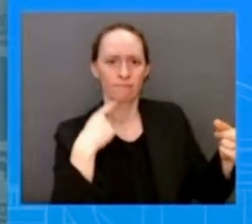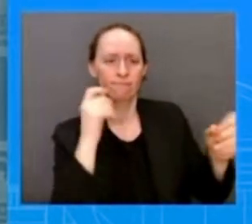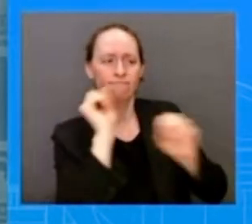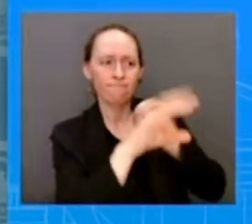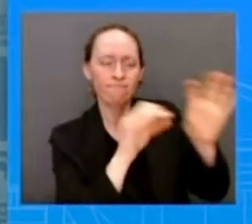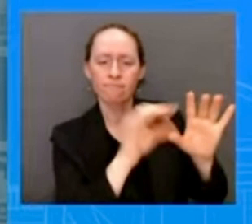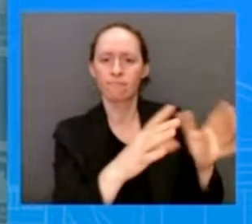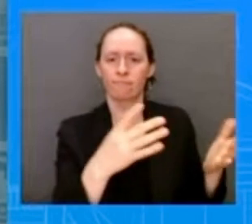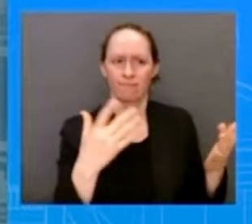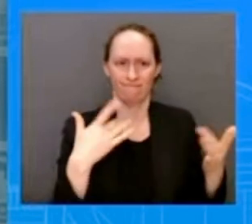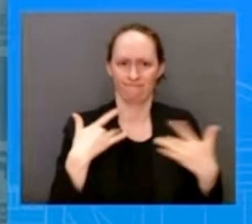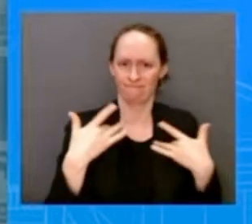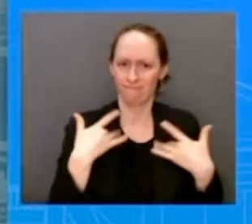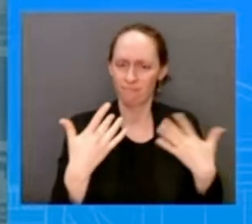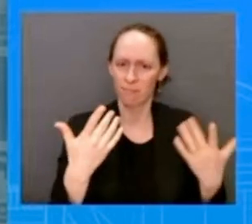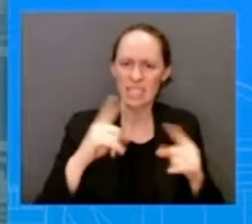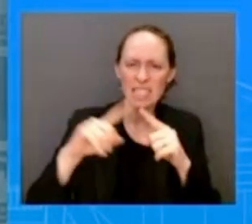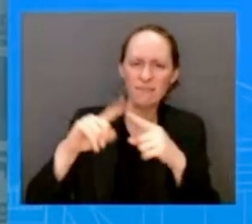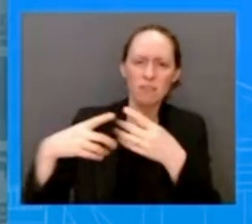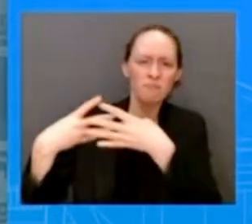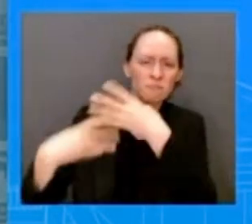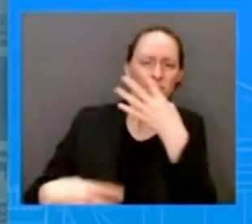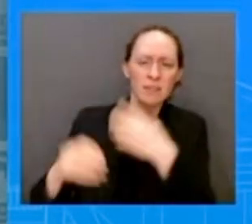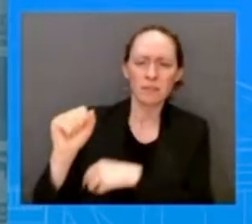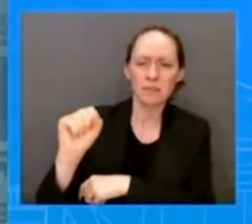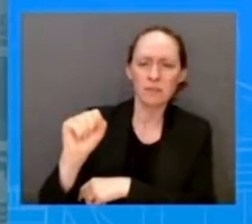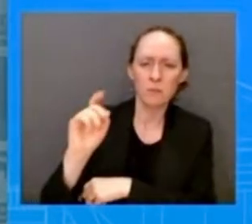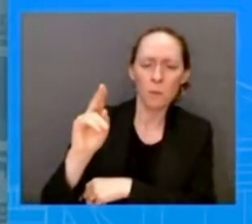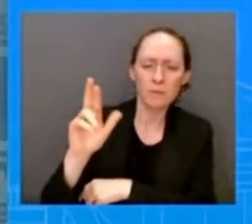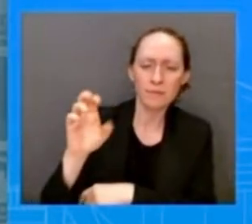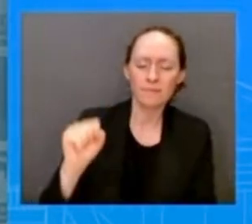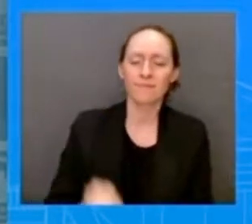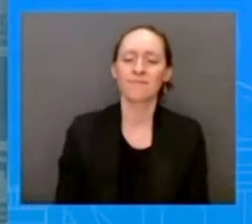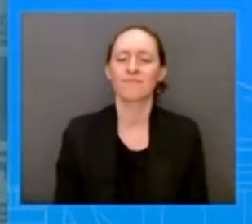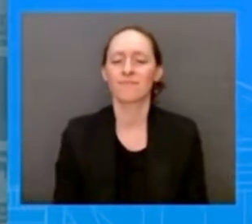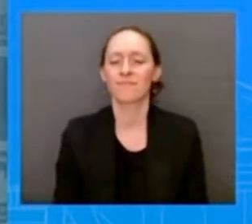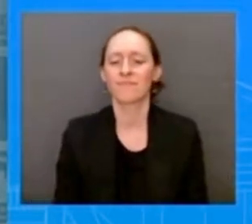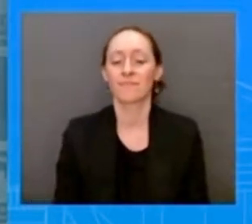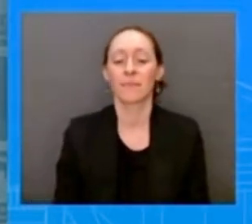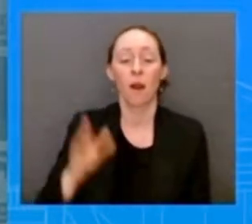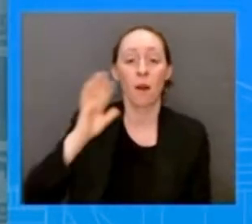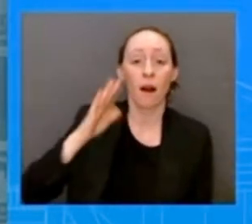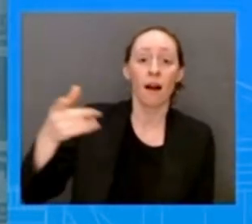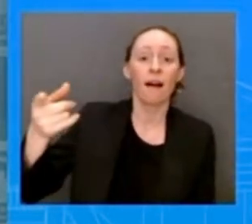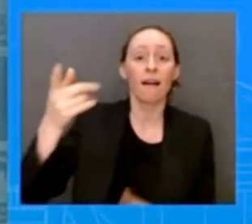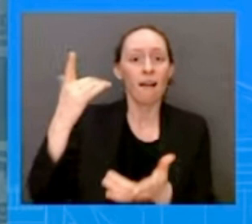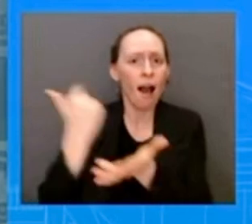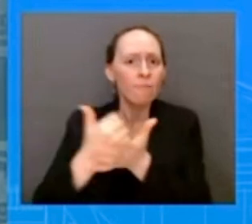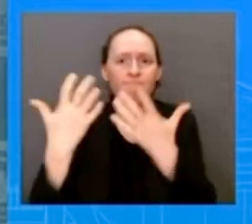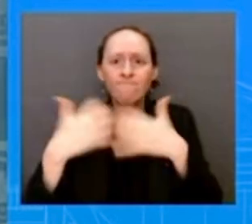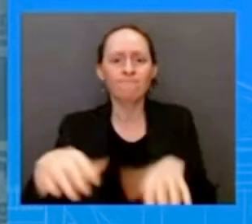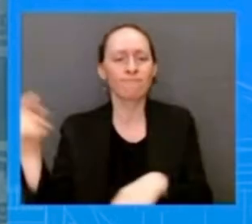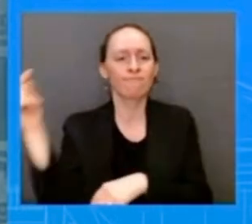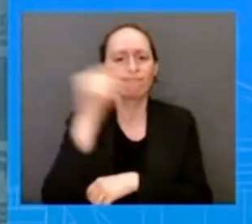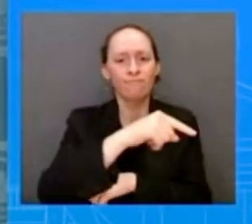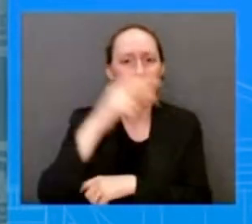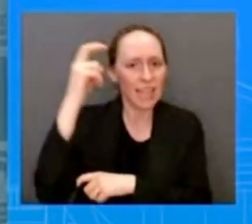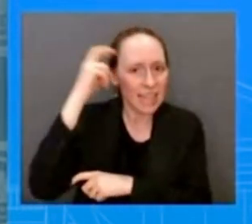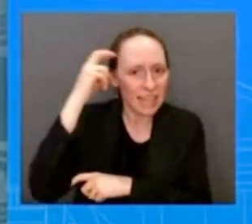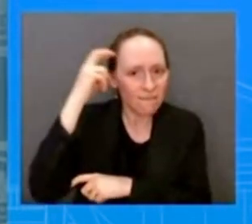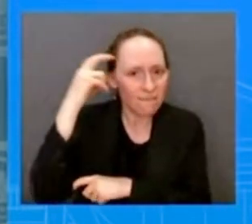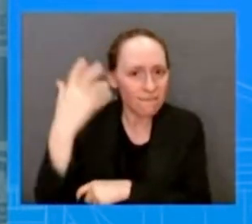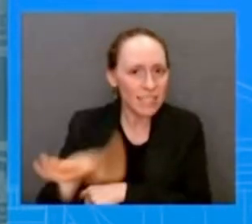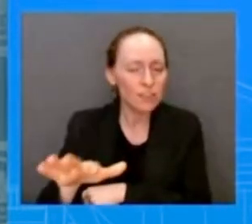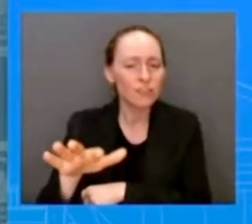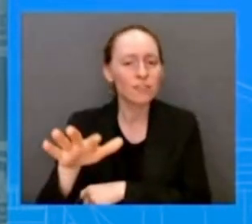Zelensky, as well as Chancellor Scholz's meeting with President Zelensky in Paris last month. We anticipate that the two leaders will also exchange views